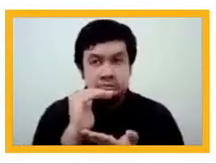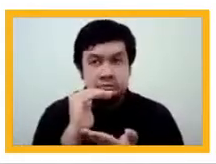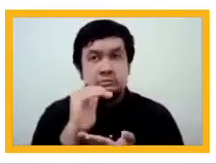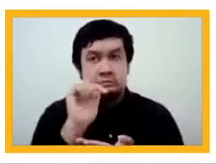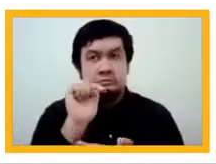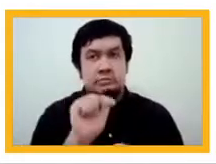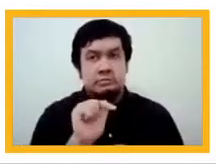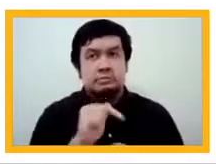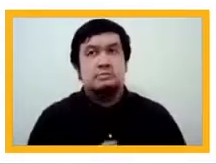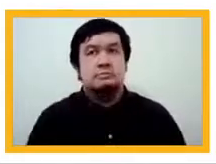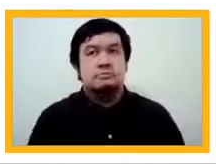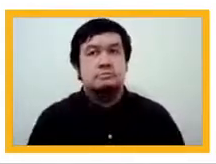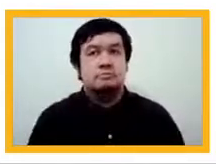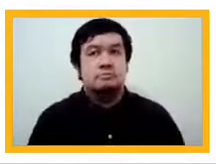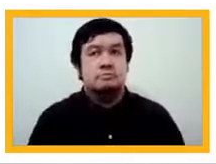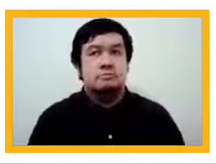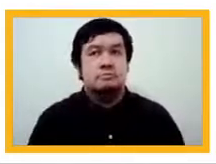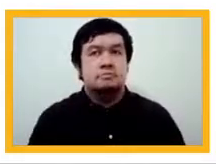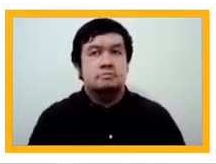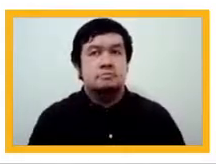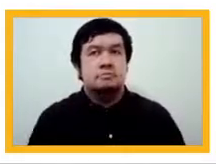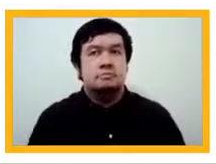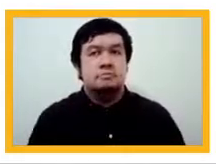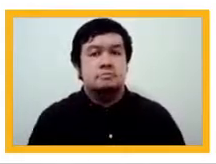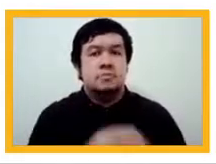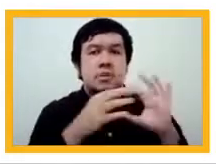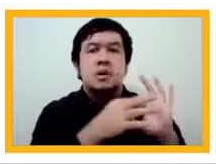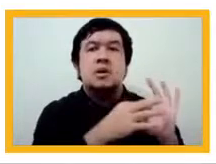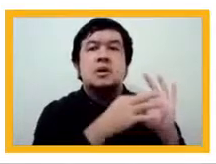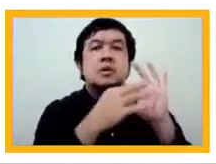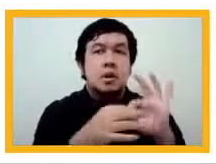This is in line with what China is doing.